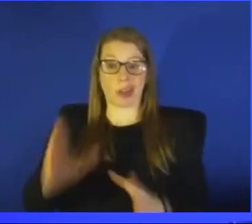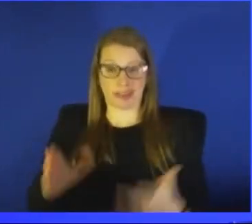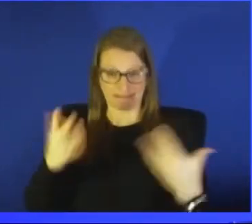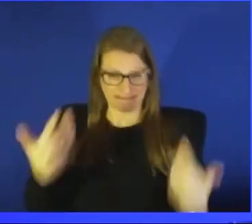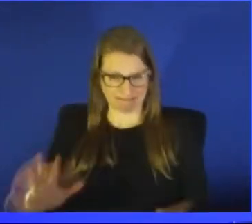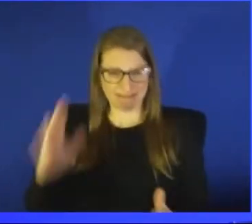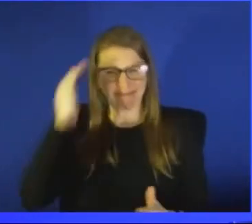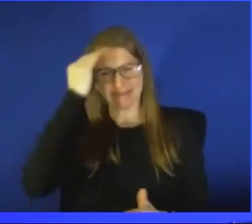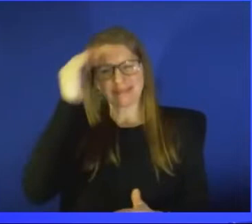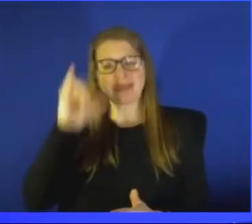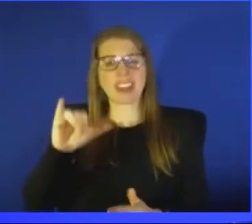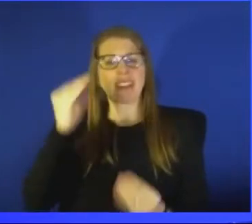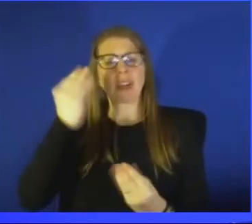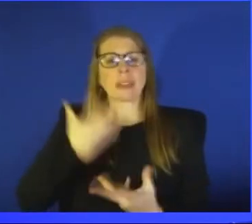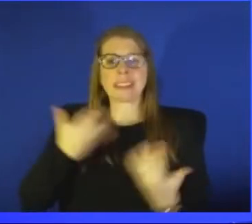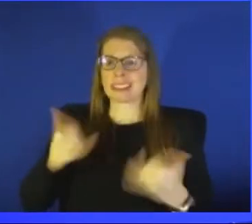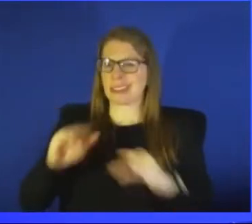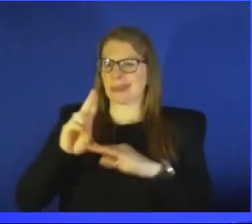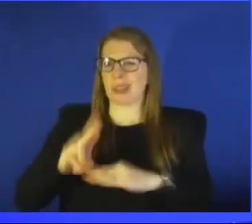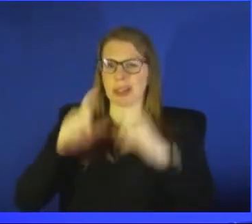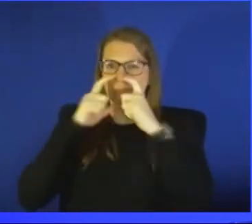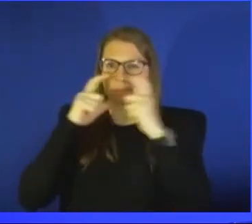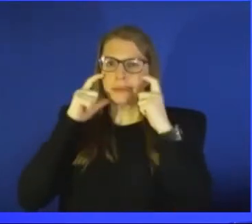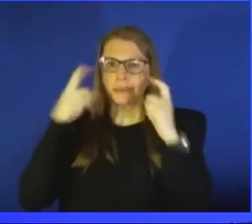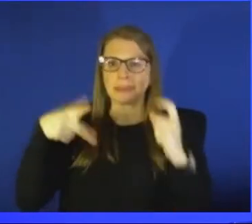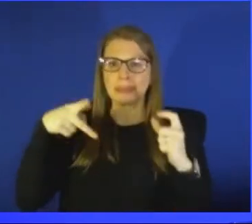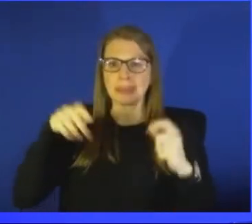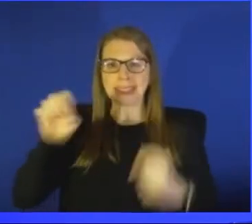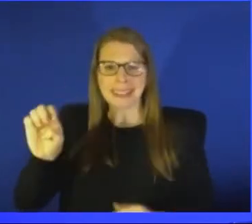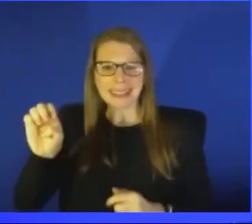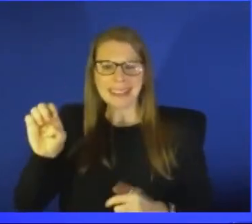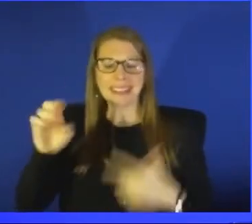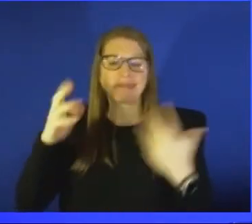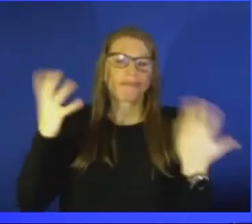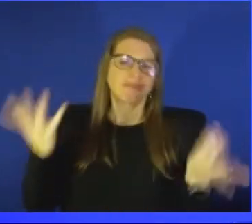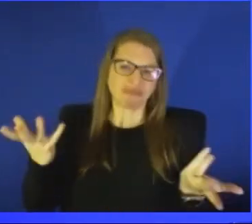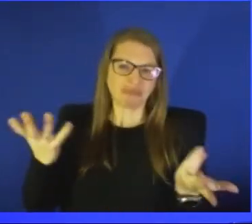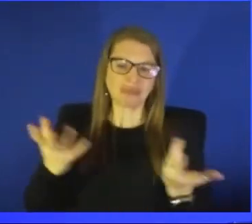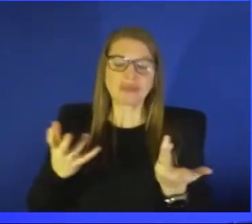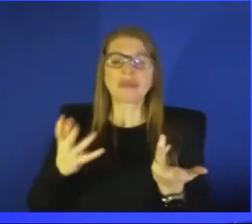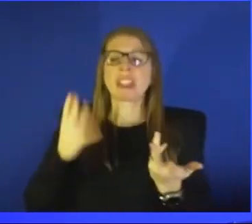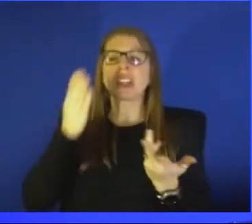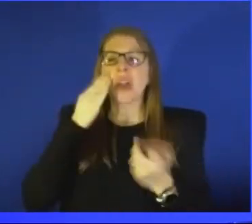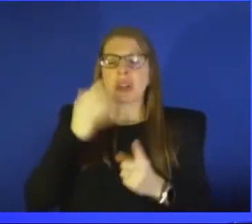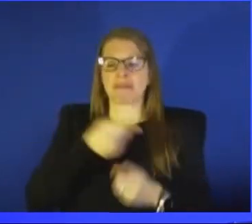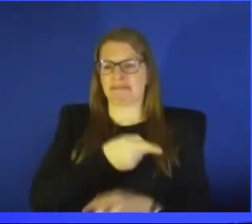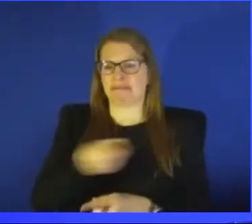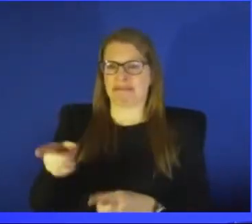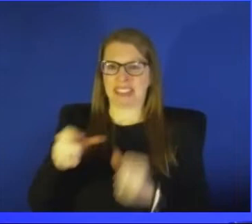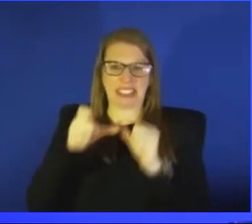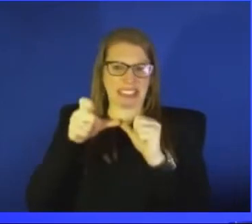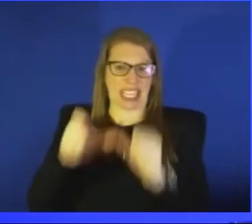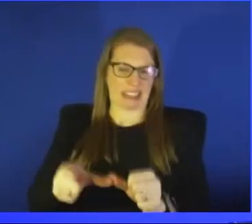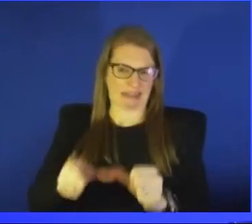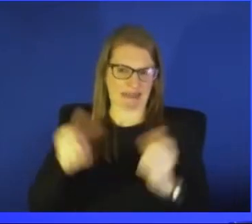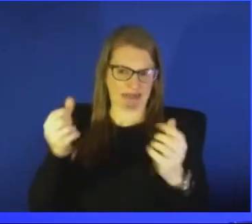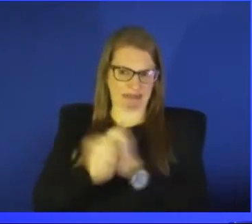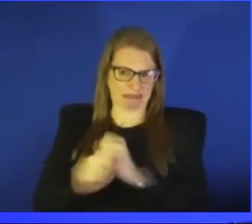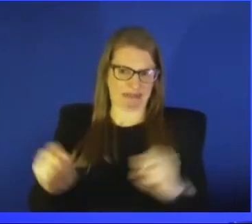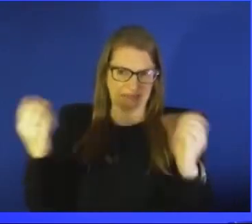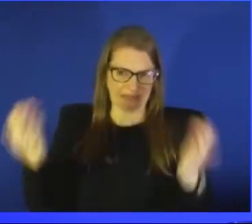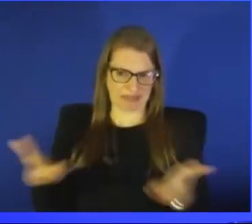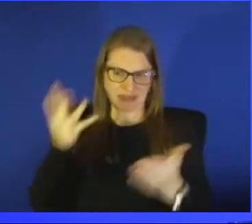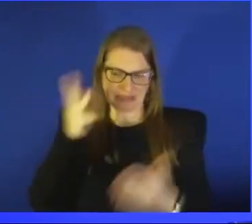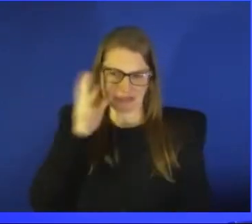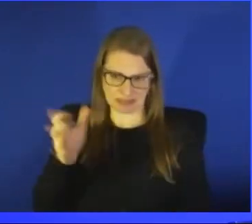PPE. We are still wearing our masks and things of that nature, so that will keep you safe as well. So I think mostly it